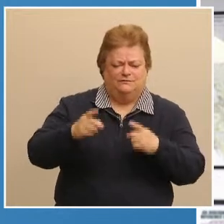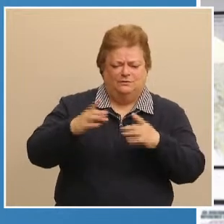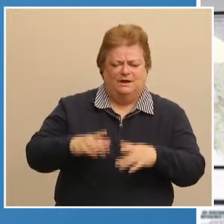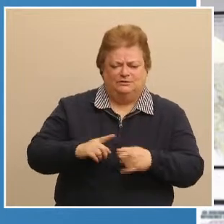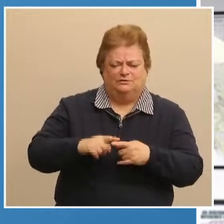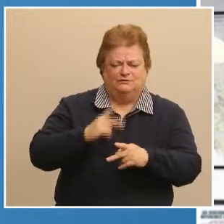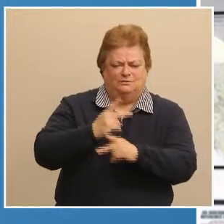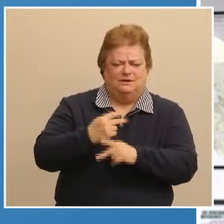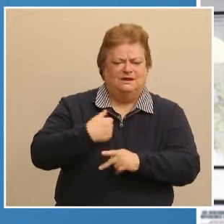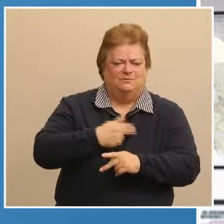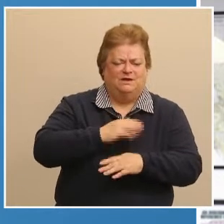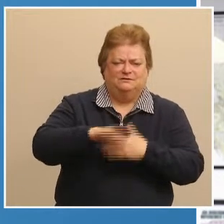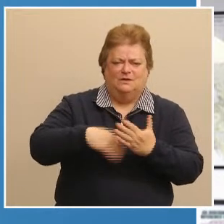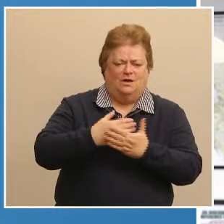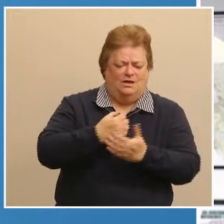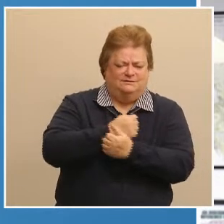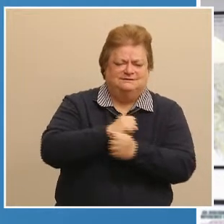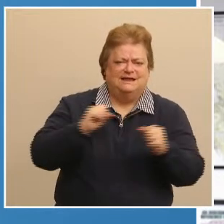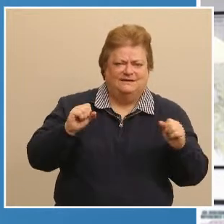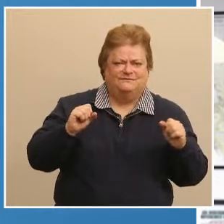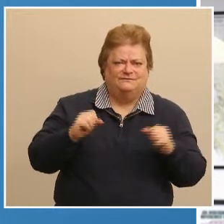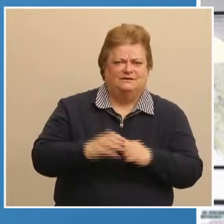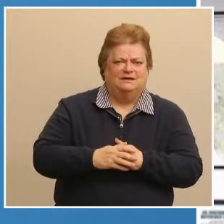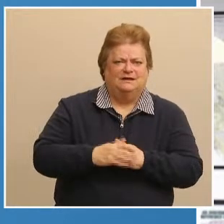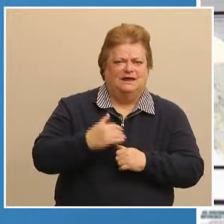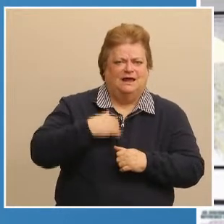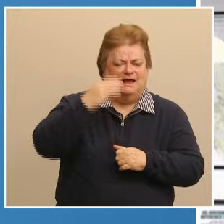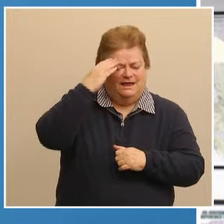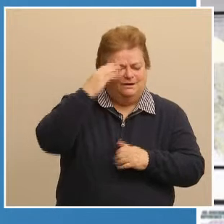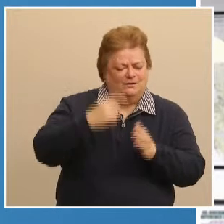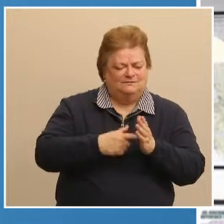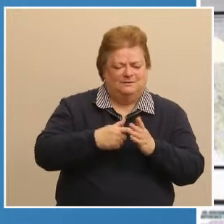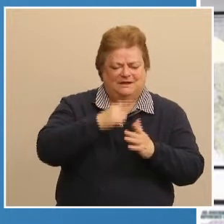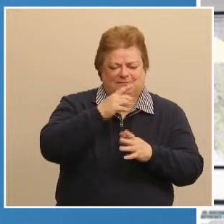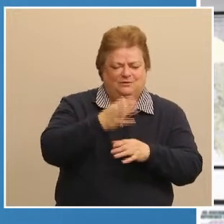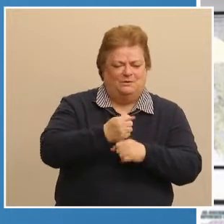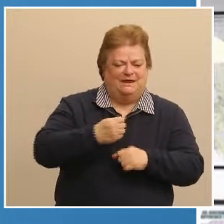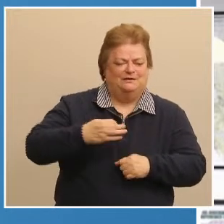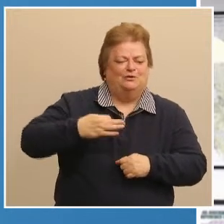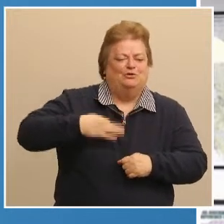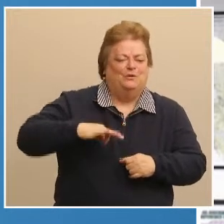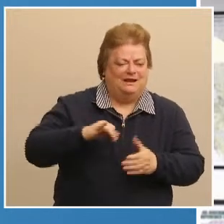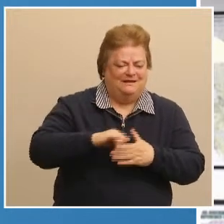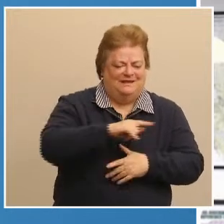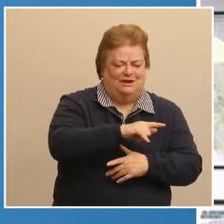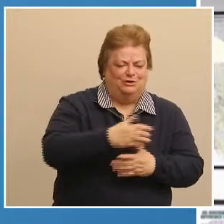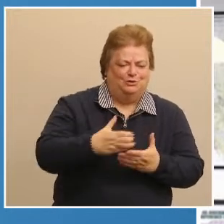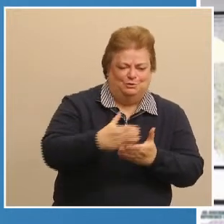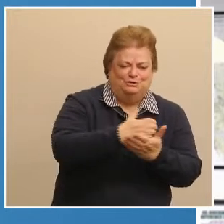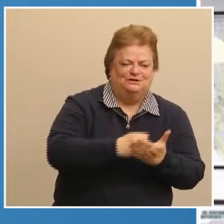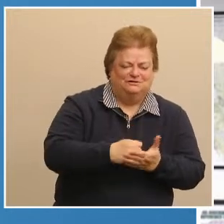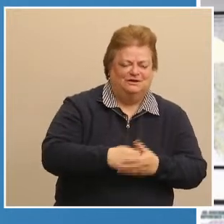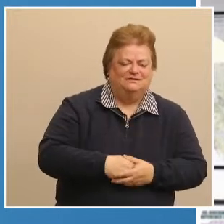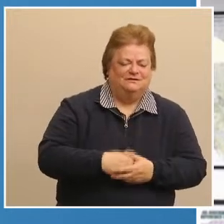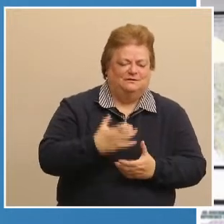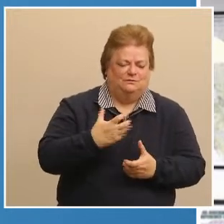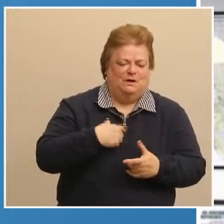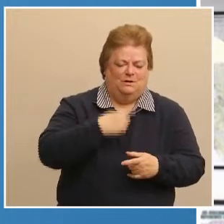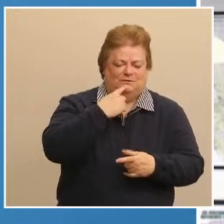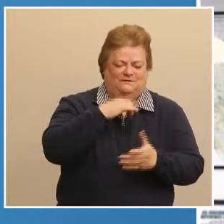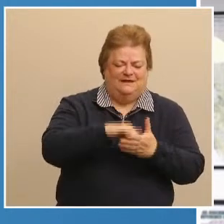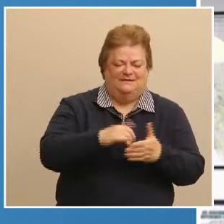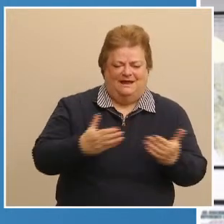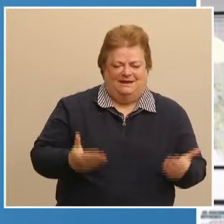us safe during this pandemic. I know that sometimes you don't get the credit that you deserve, so I want to make sure that that we say that